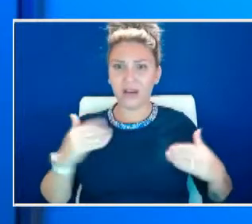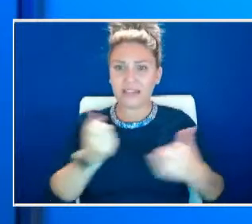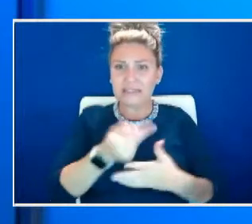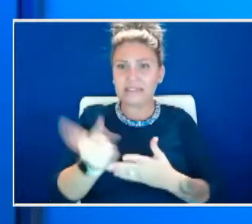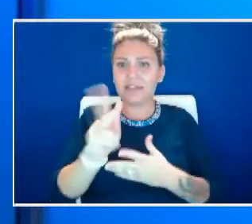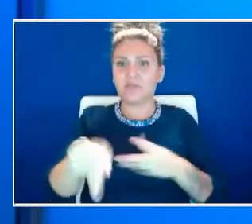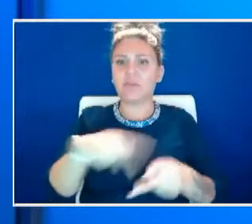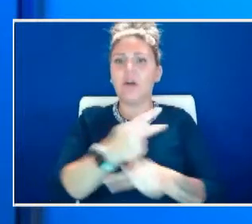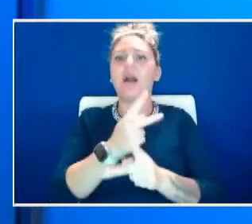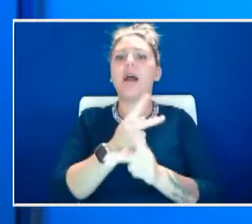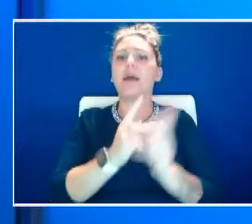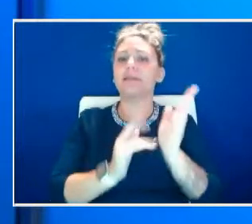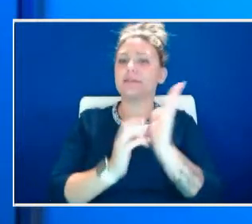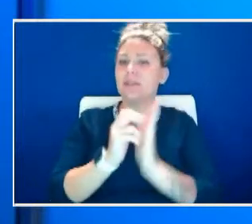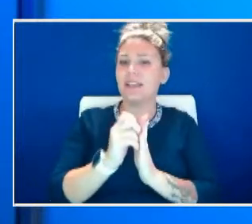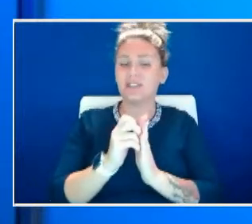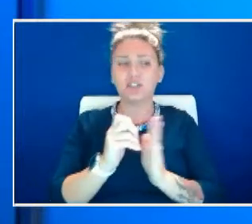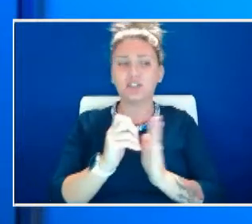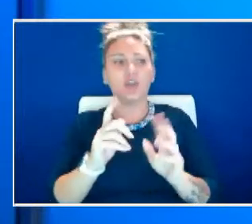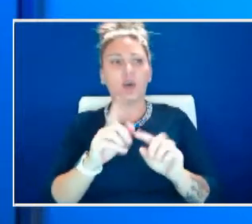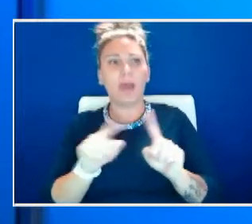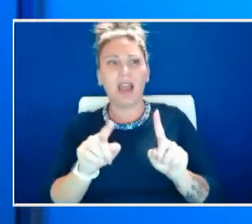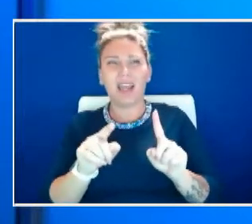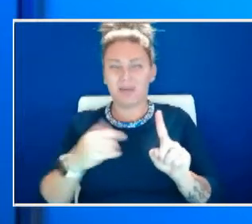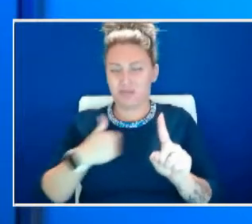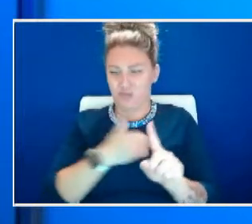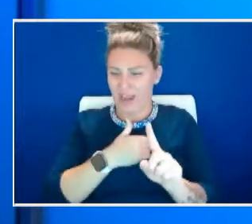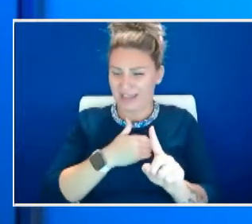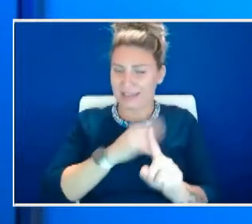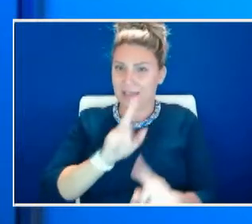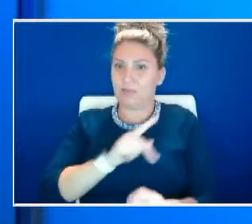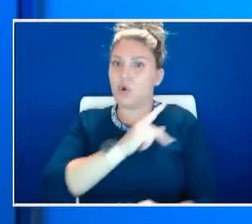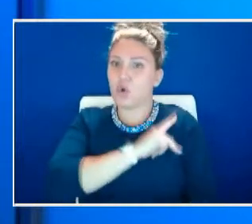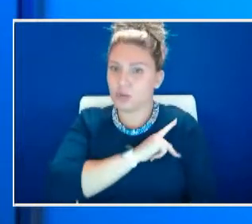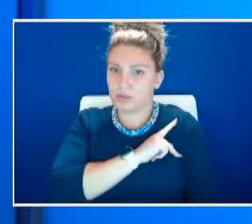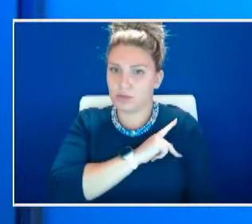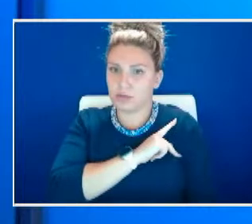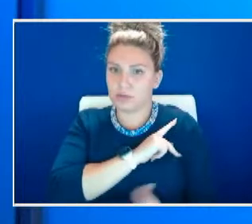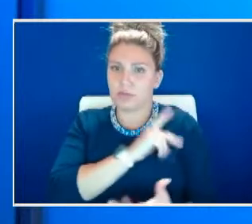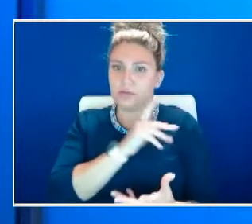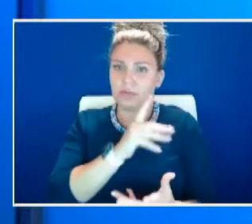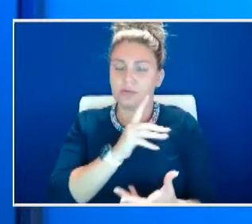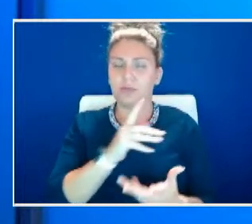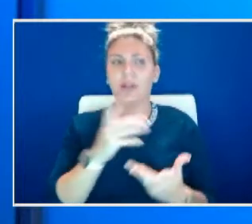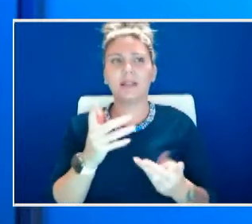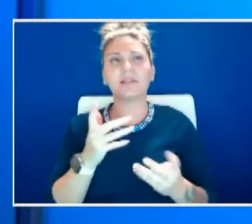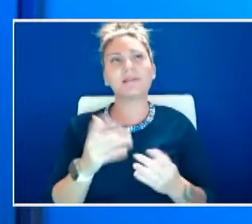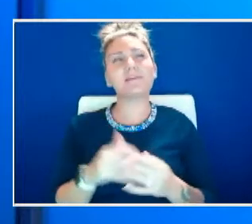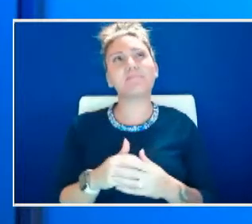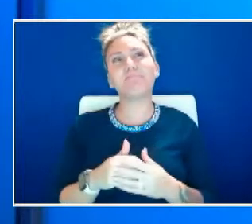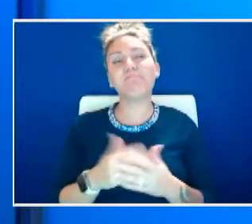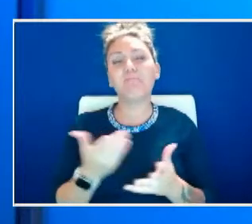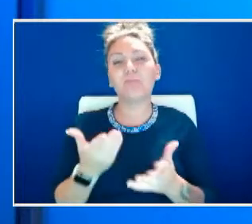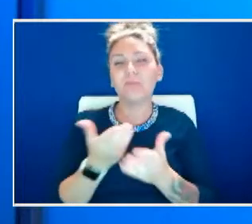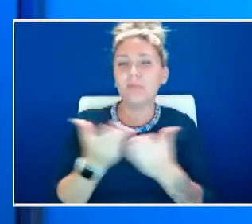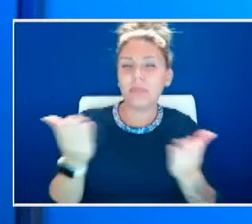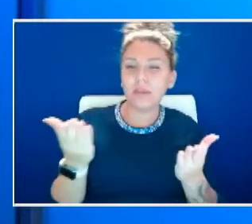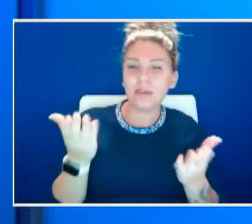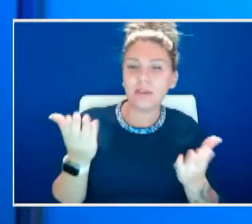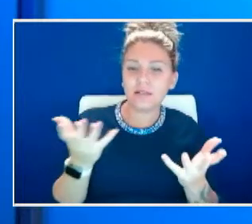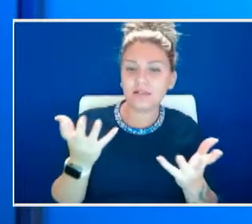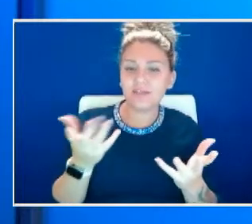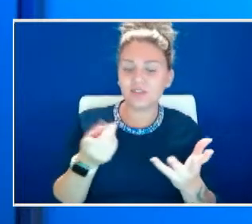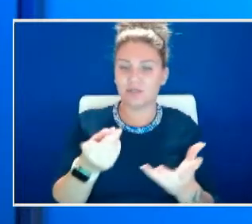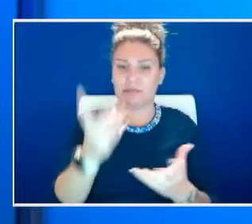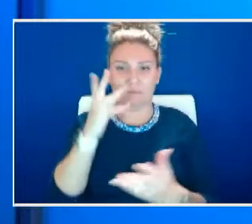breast cancer is so personal, and it just, there's things that you go